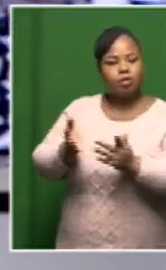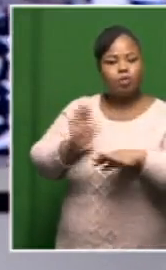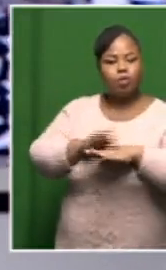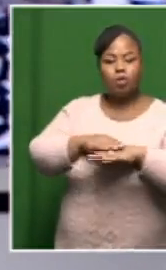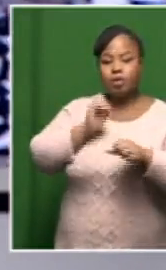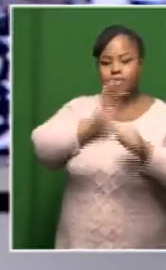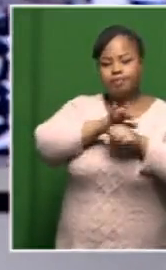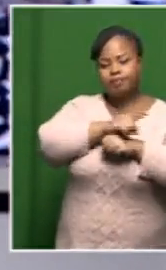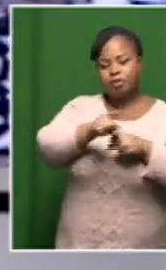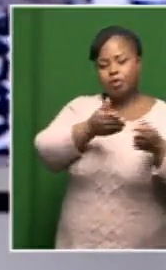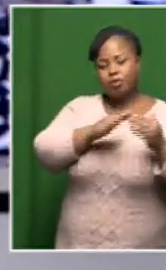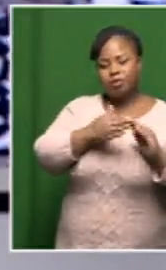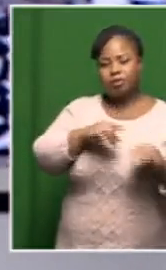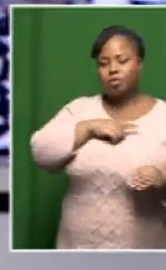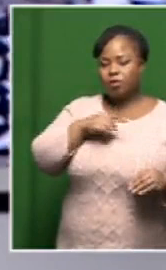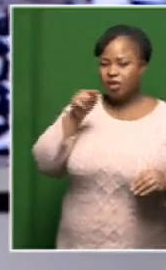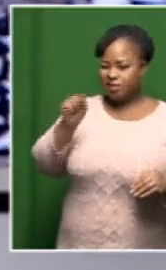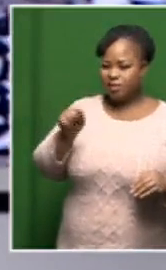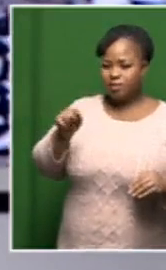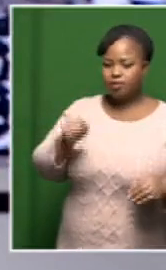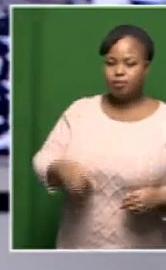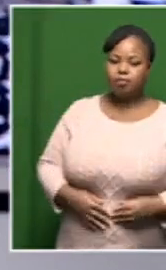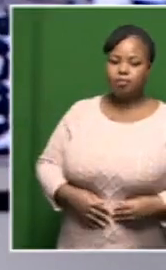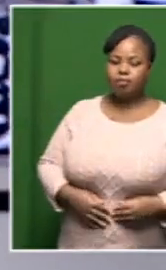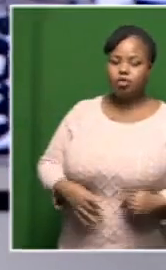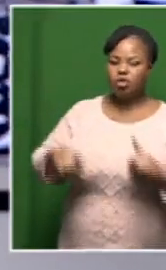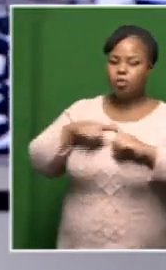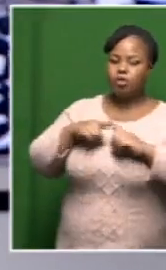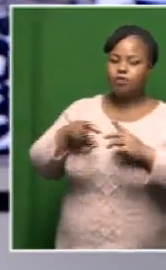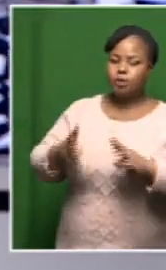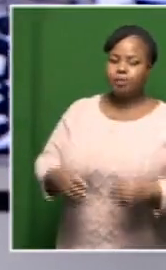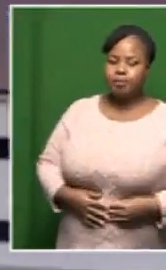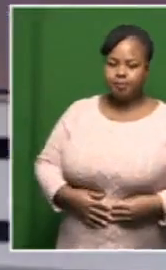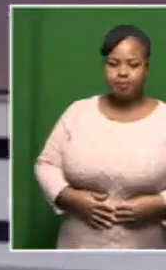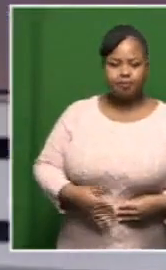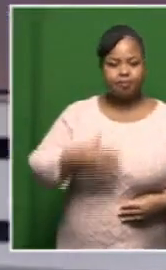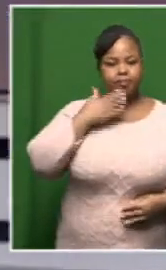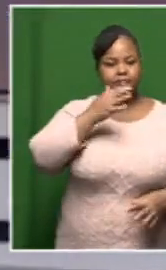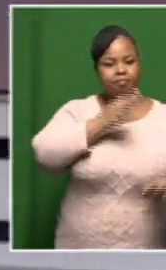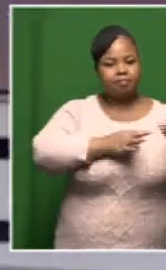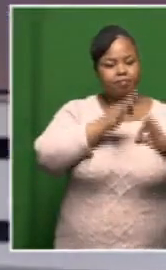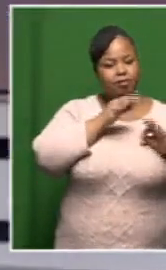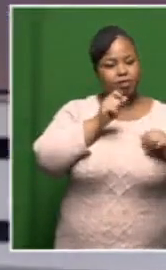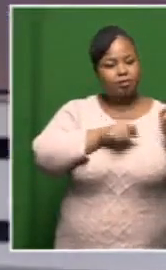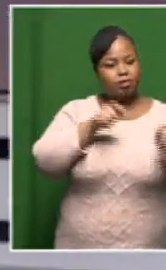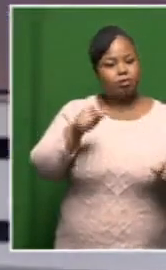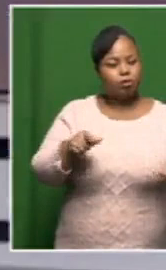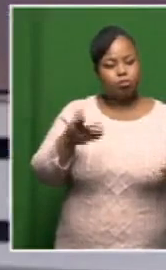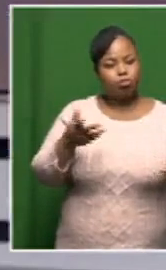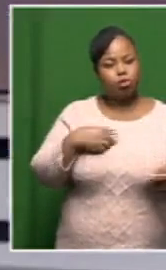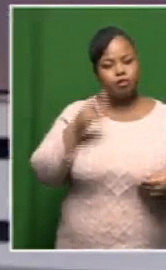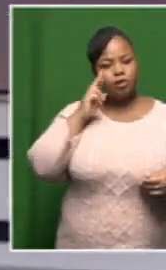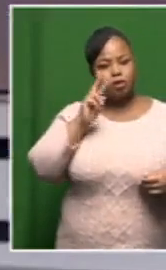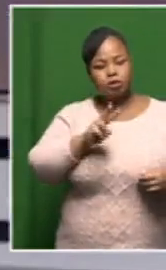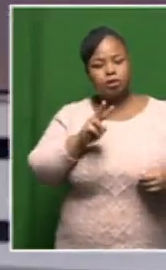community as well. So that's why the work is of optimistic nature. So talk to us about what people are going to see when they come through